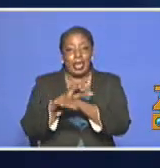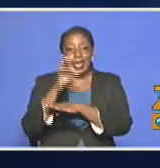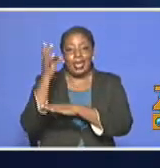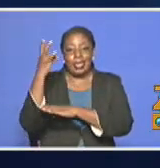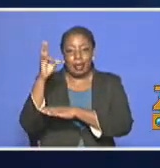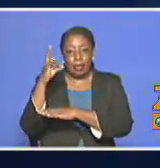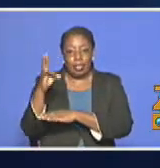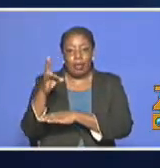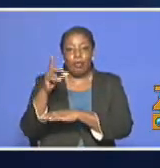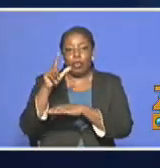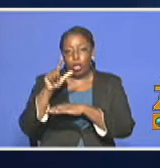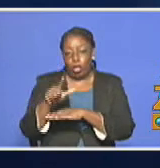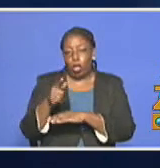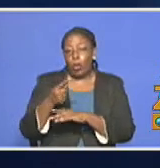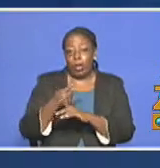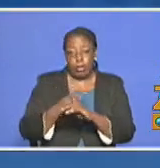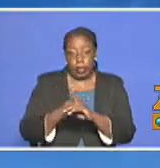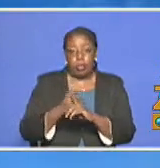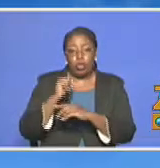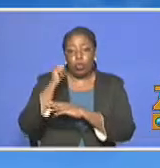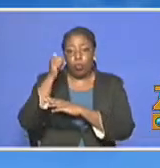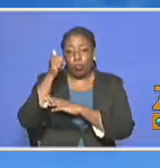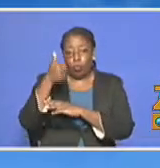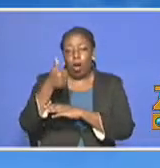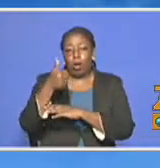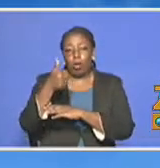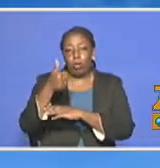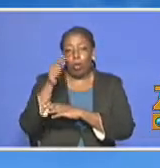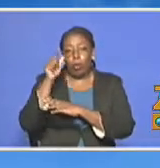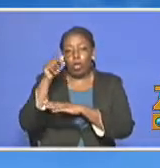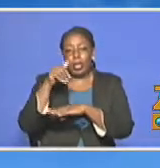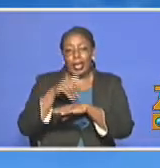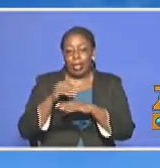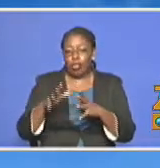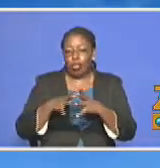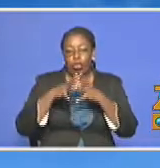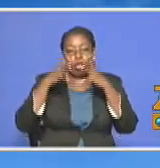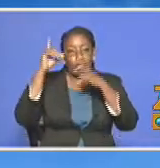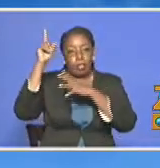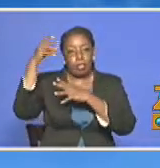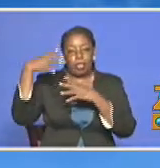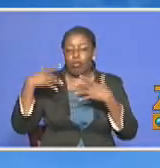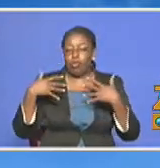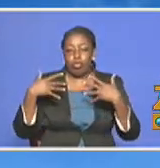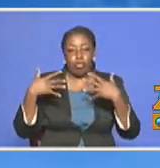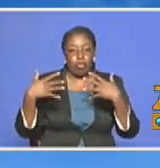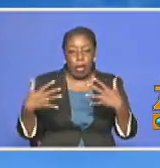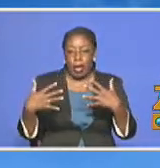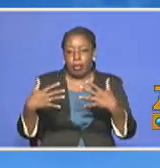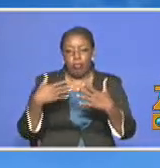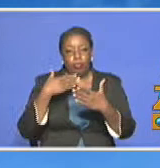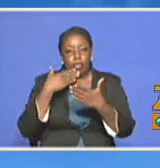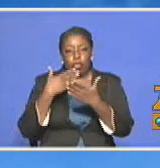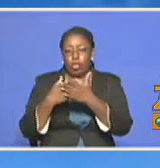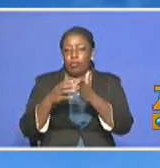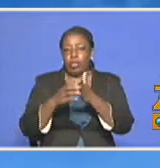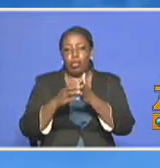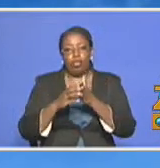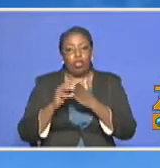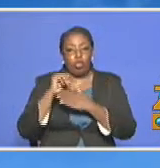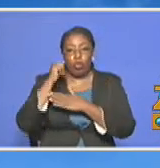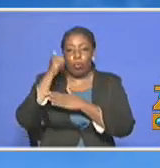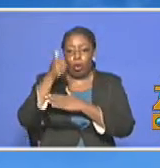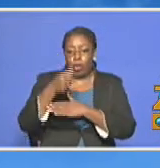77 degrees for your low temperature. And tomorrow, we are looking at lots of sunshine in our forecast. Very pleasant conditions tomorrow with a